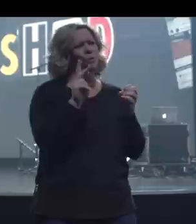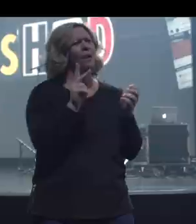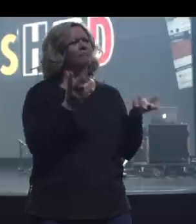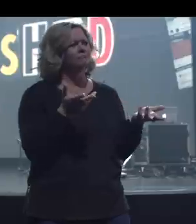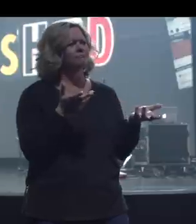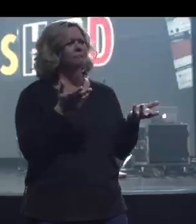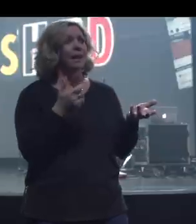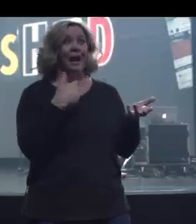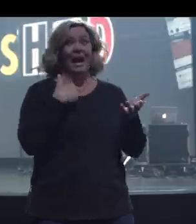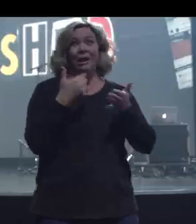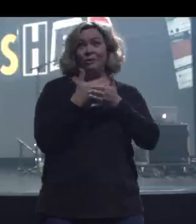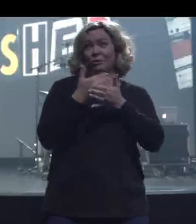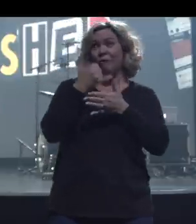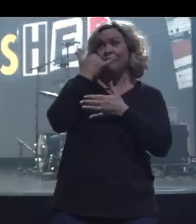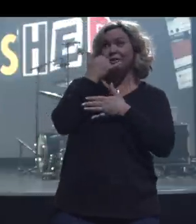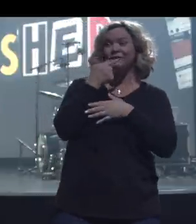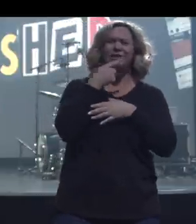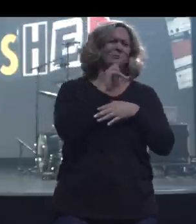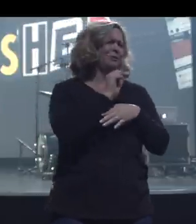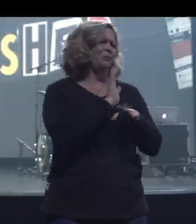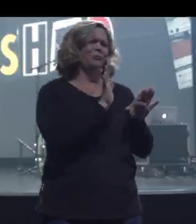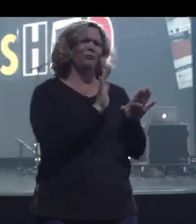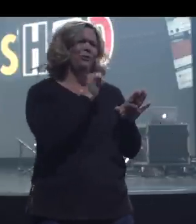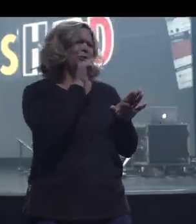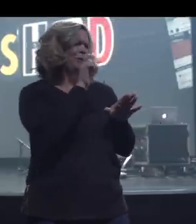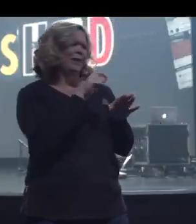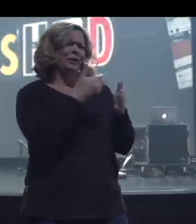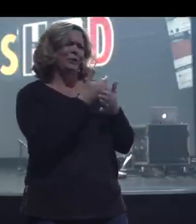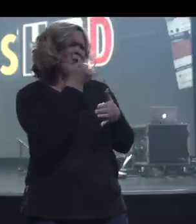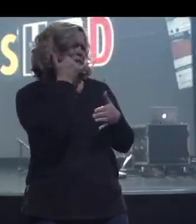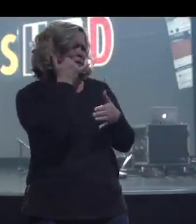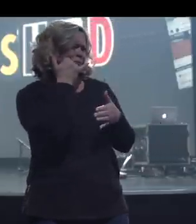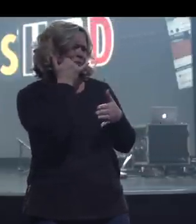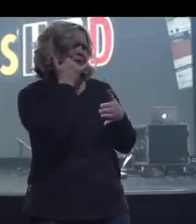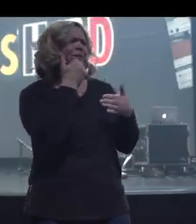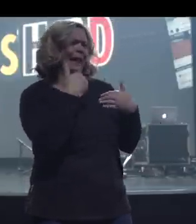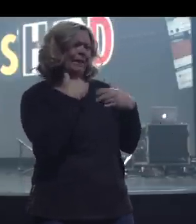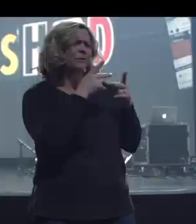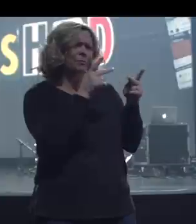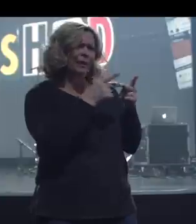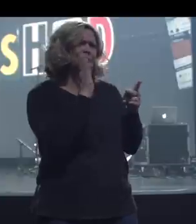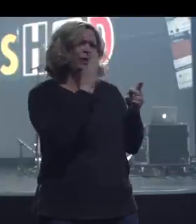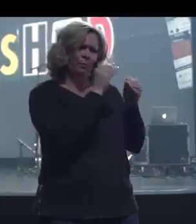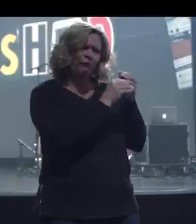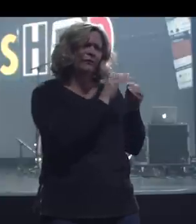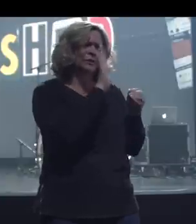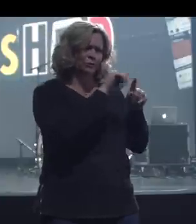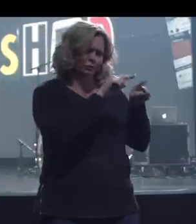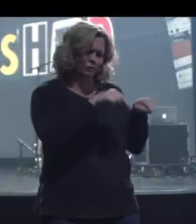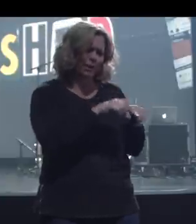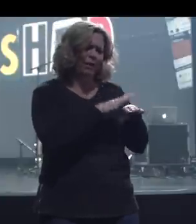I'm like, I got to get a new one. She goes, no, you don't. You just take it down. They have those places that fix your screens for you.